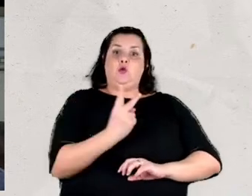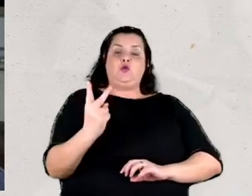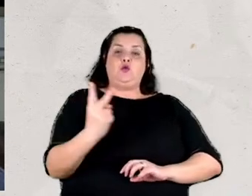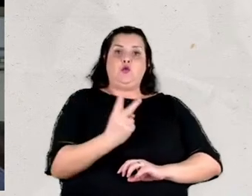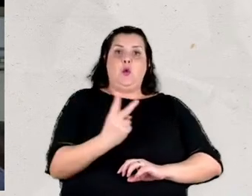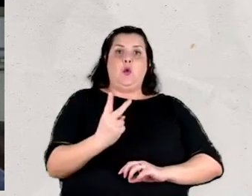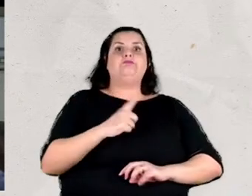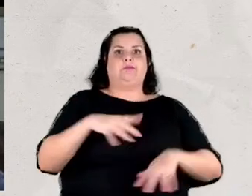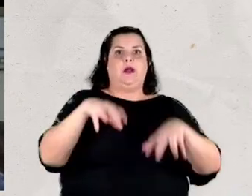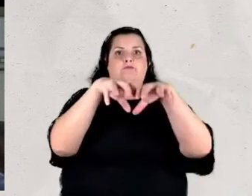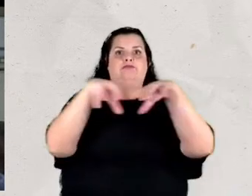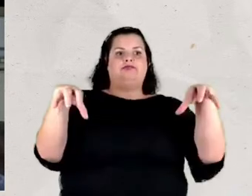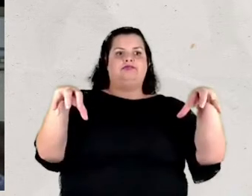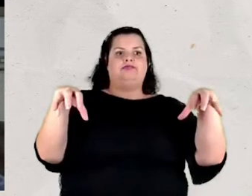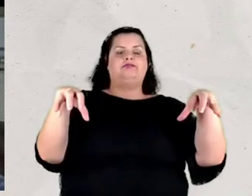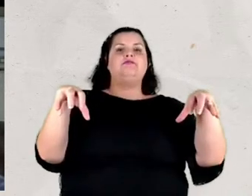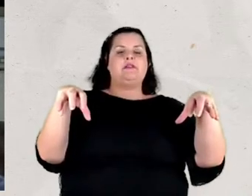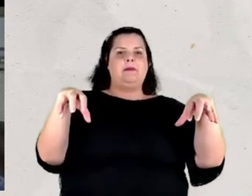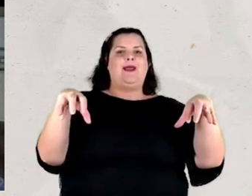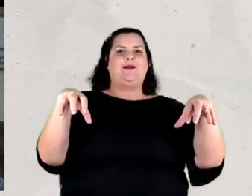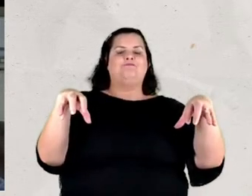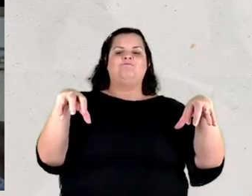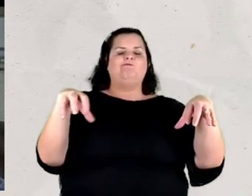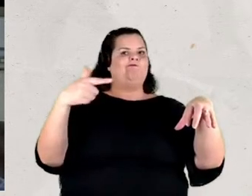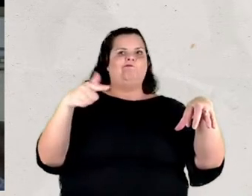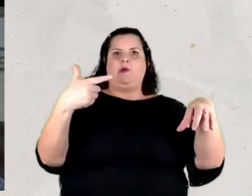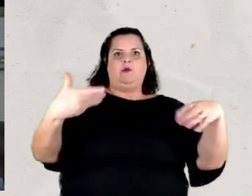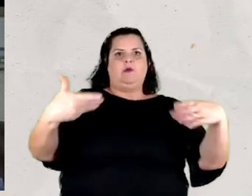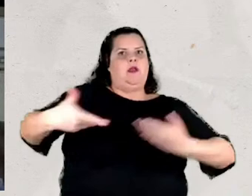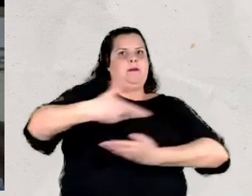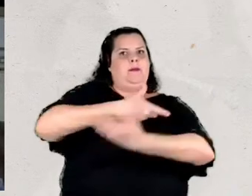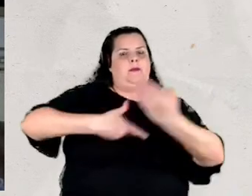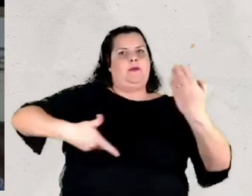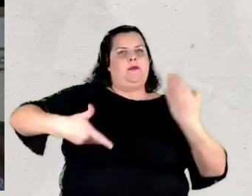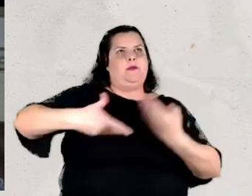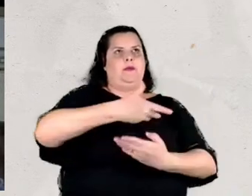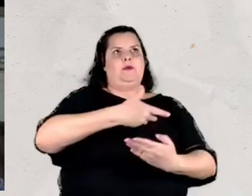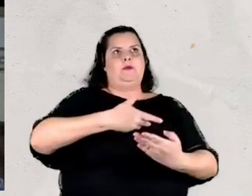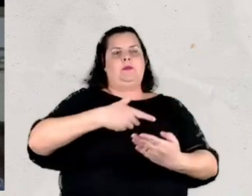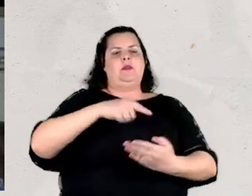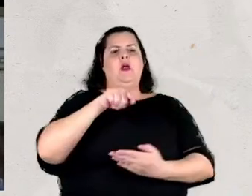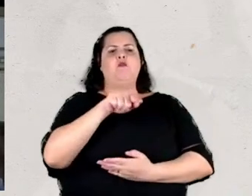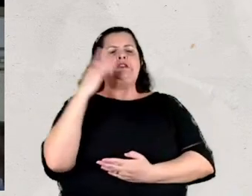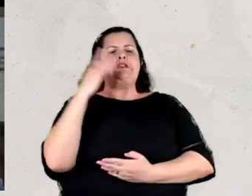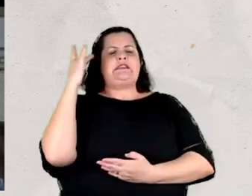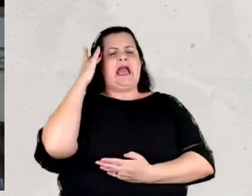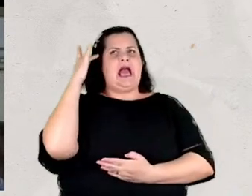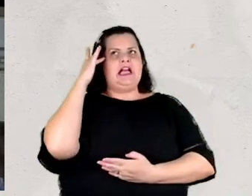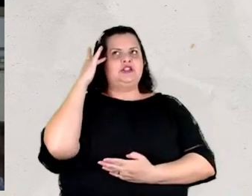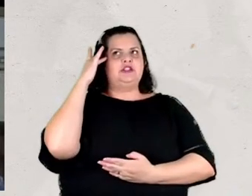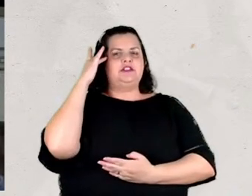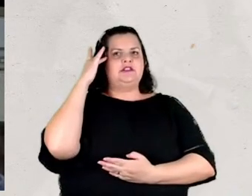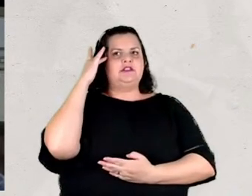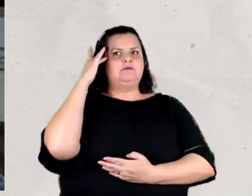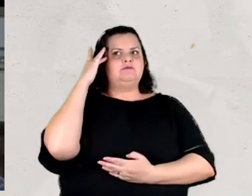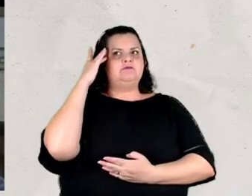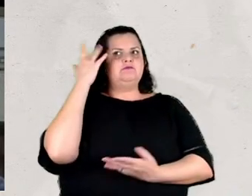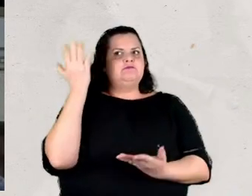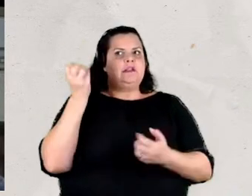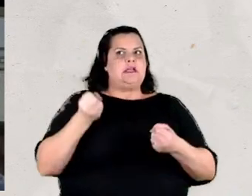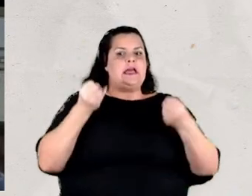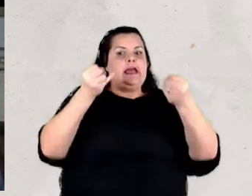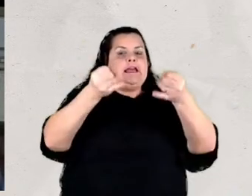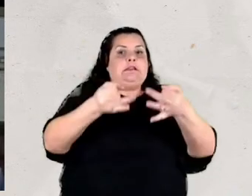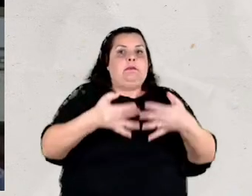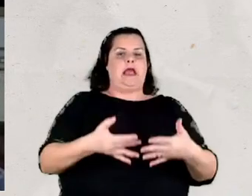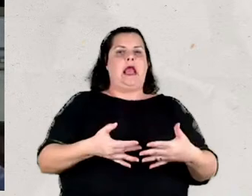that explaining it will make something, it will make a difference? You know, it's